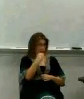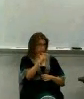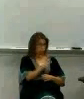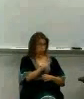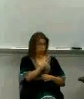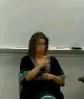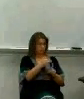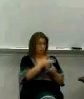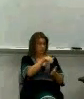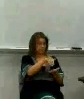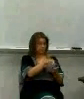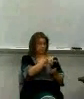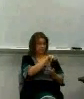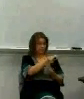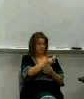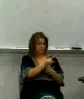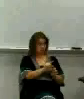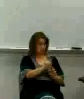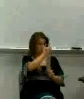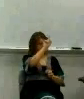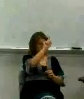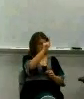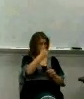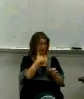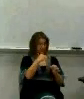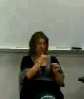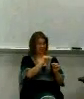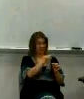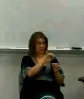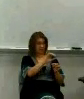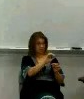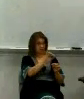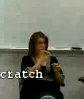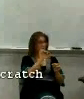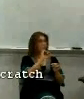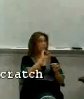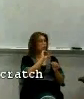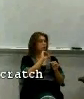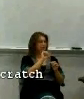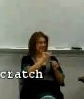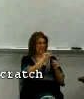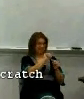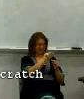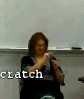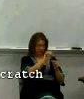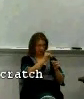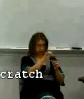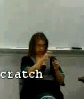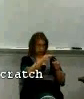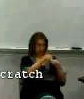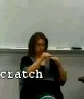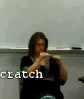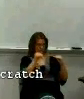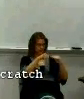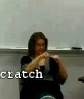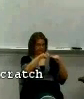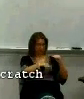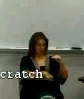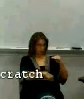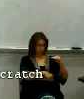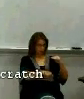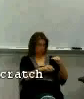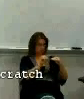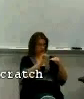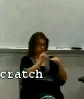from the midline up, and we have anoxic from the midline down, if we take